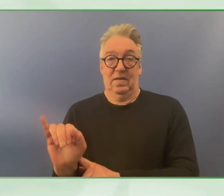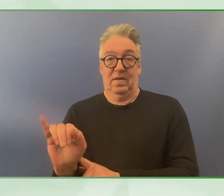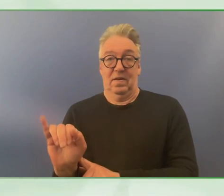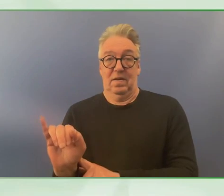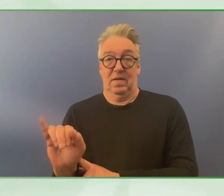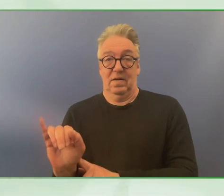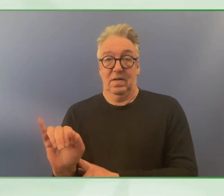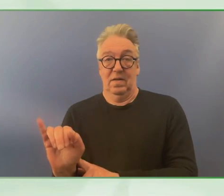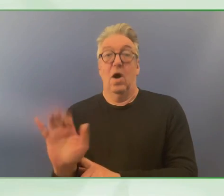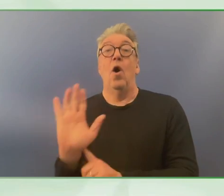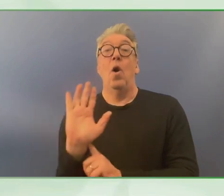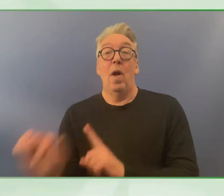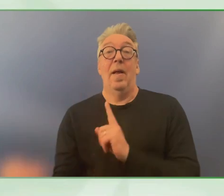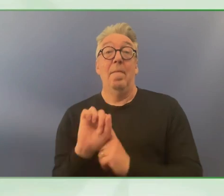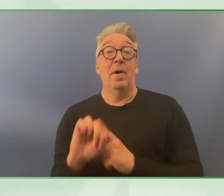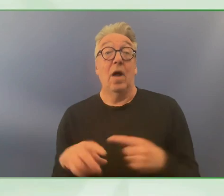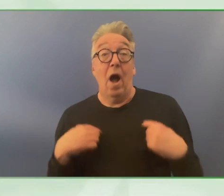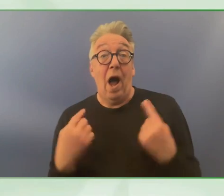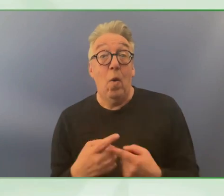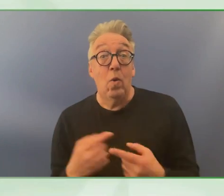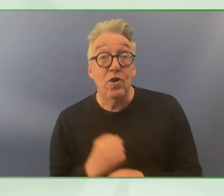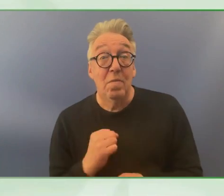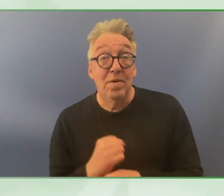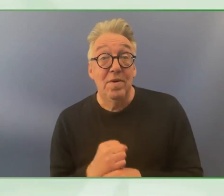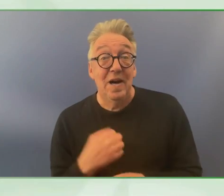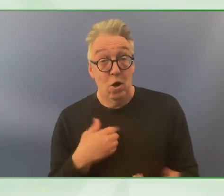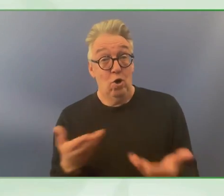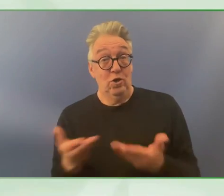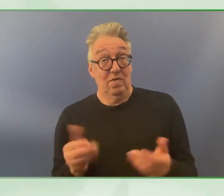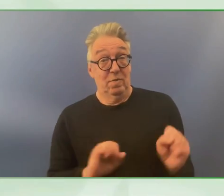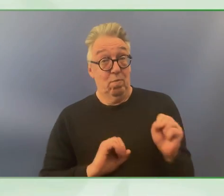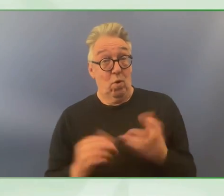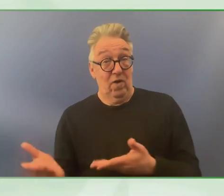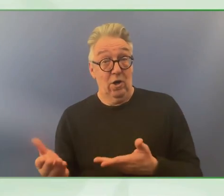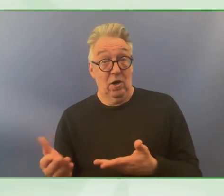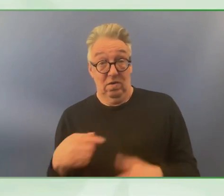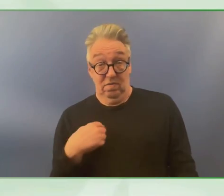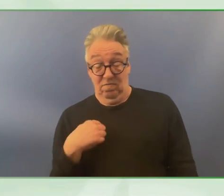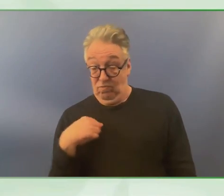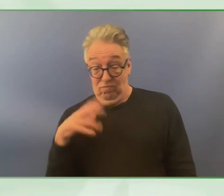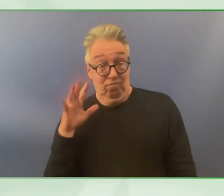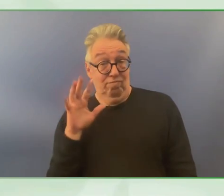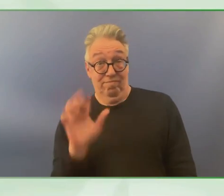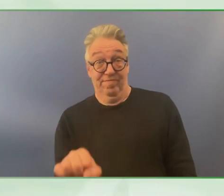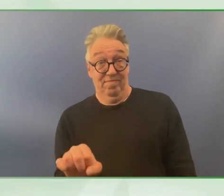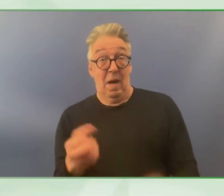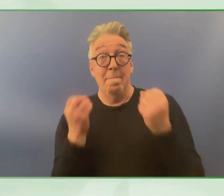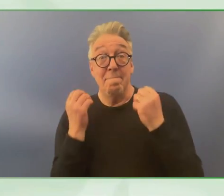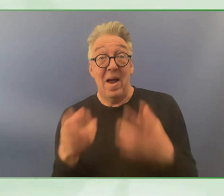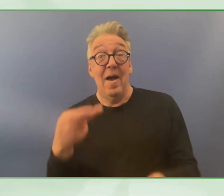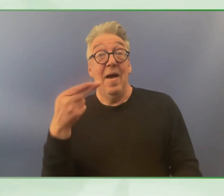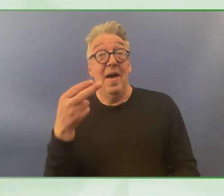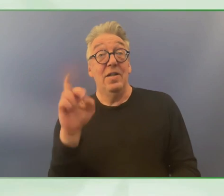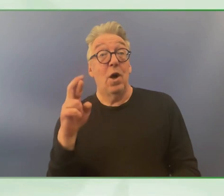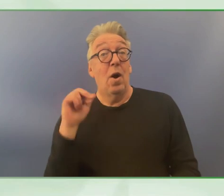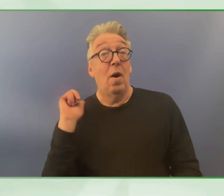on our job as a service provider, because we know and we observe that in many HR processes, AI is more and